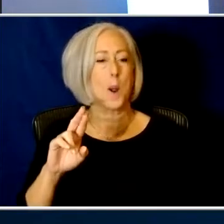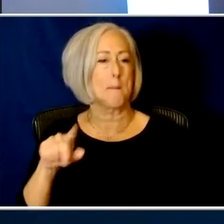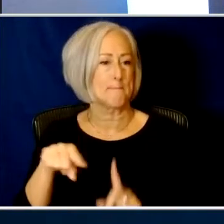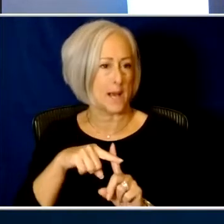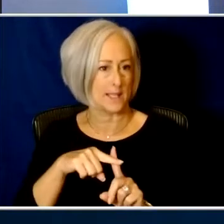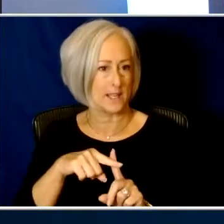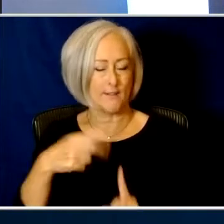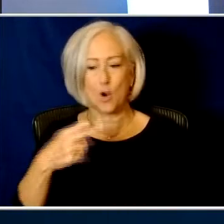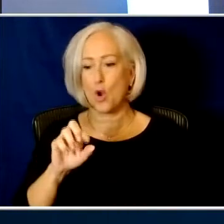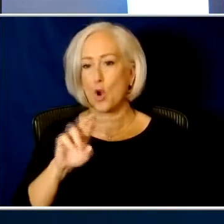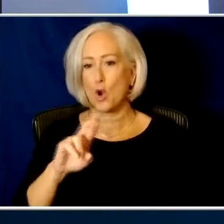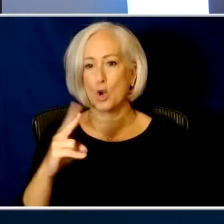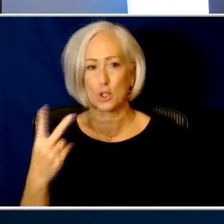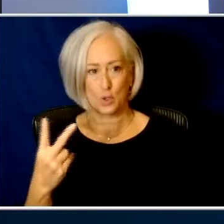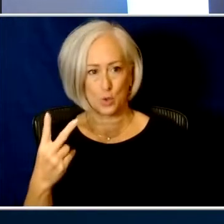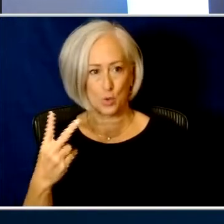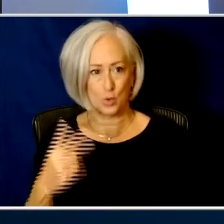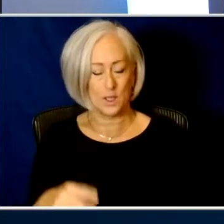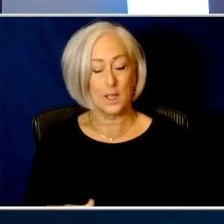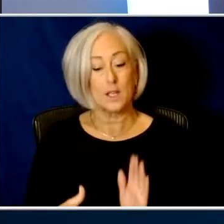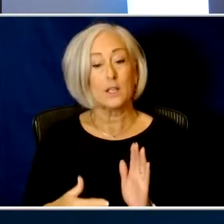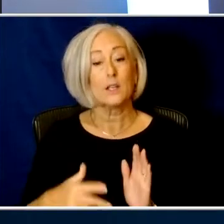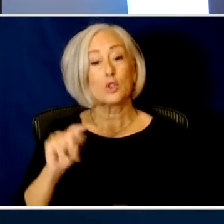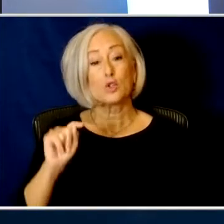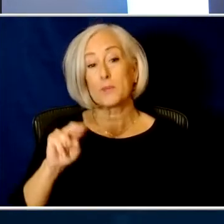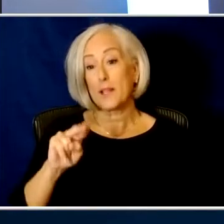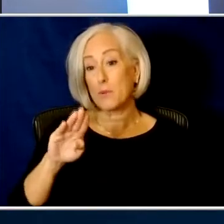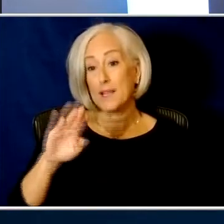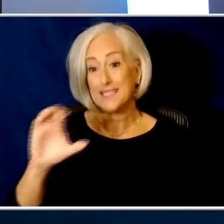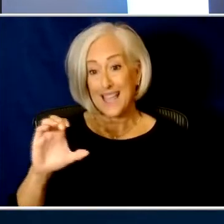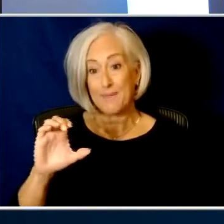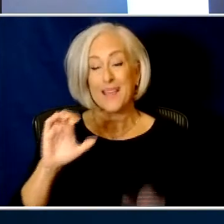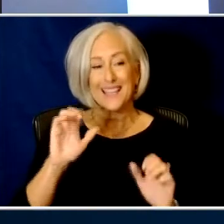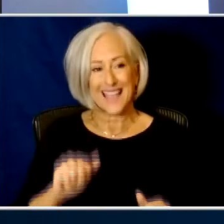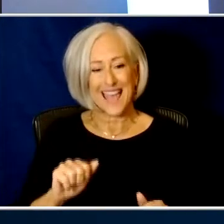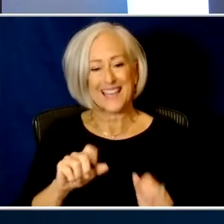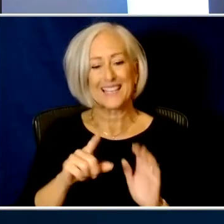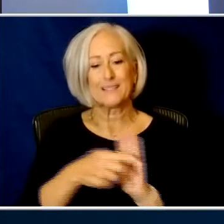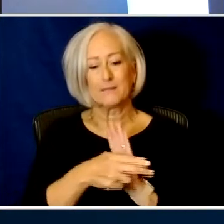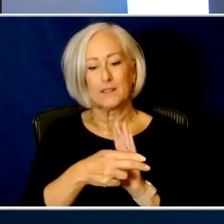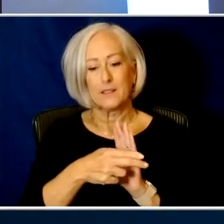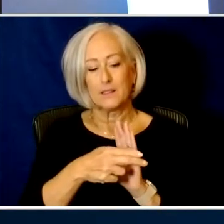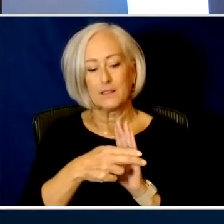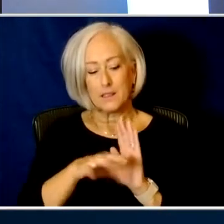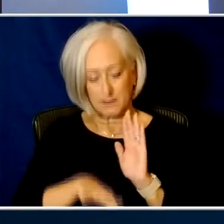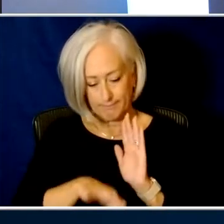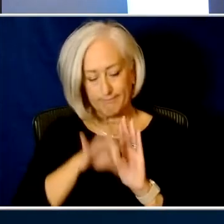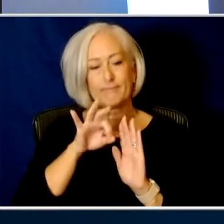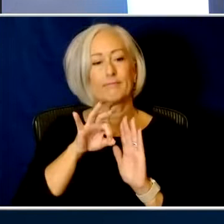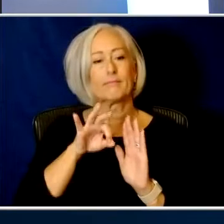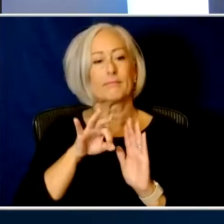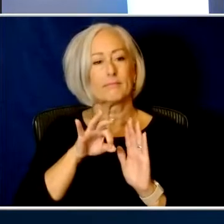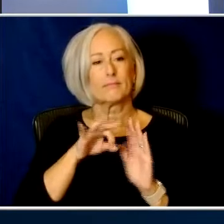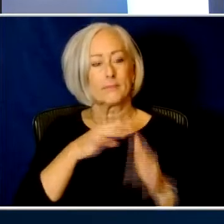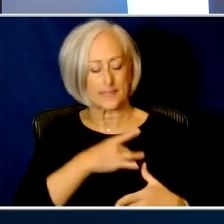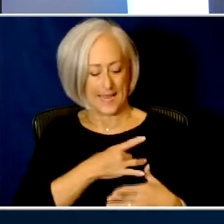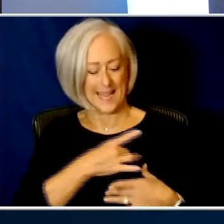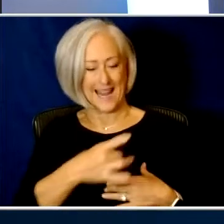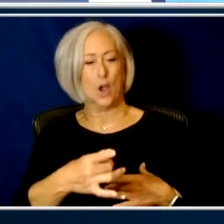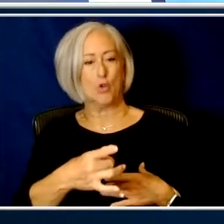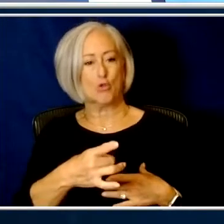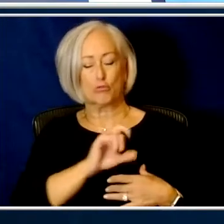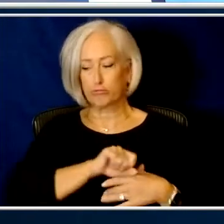the symptoms would probably be similar, and most women that's diagnosed with triple negative or ER positive, it's usually with a